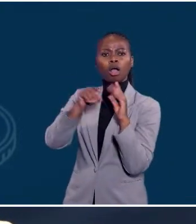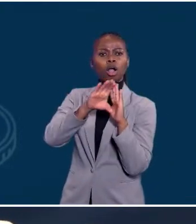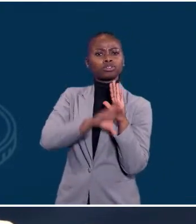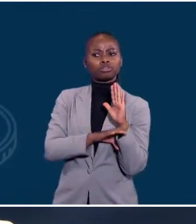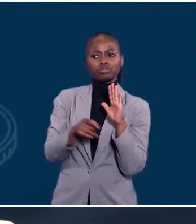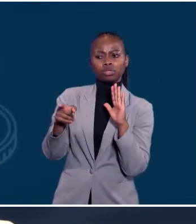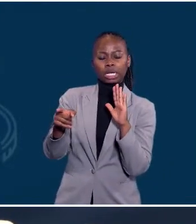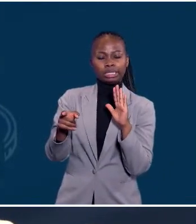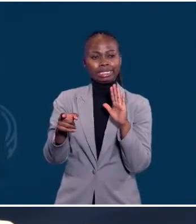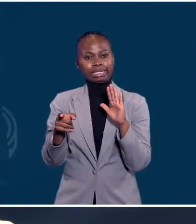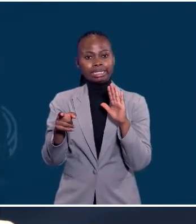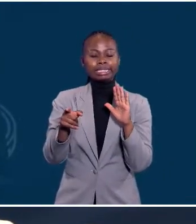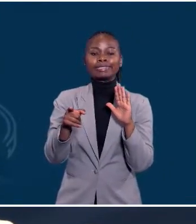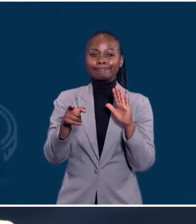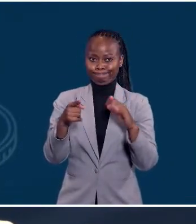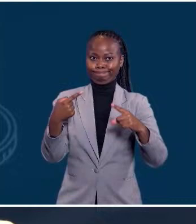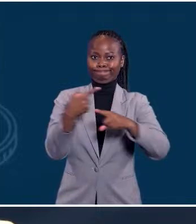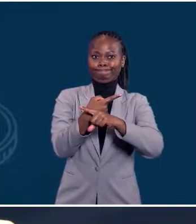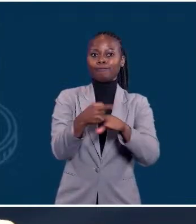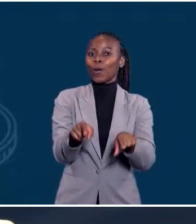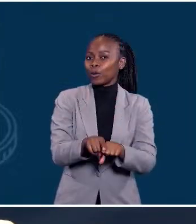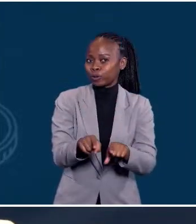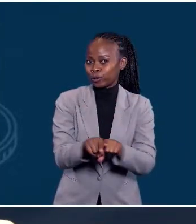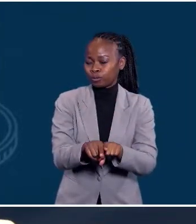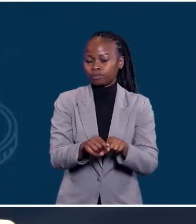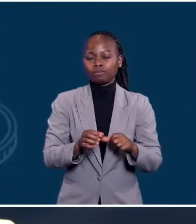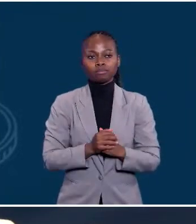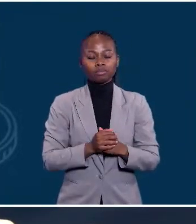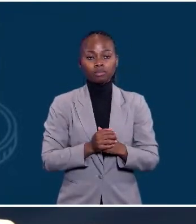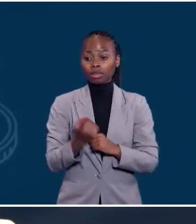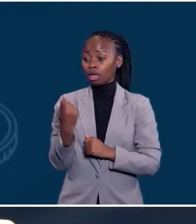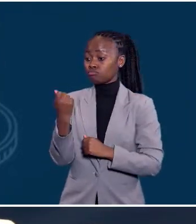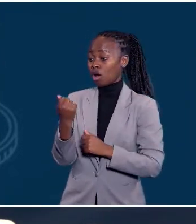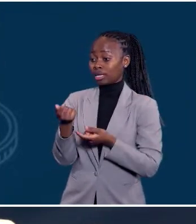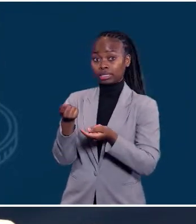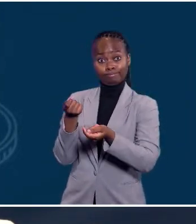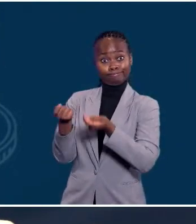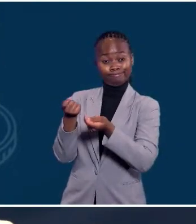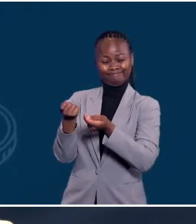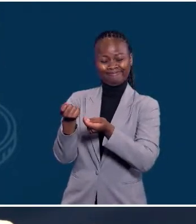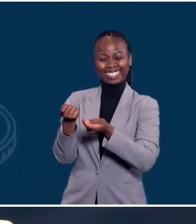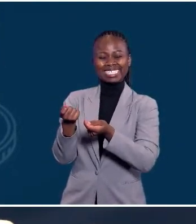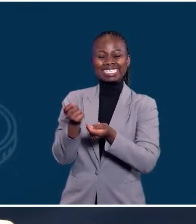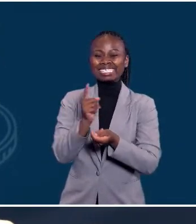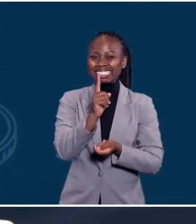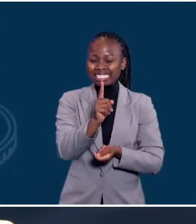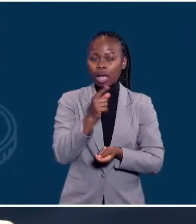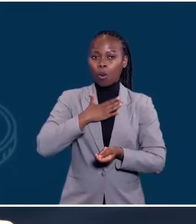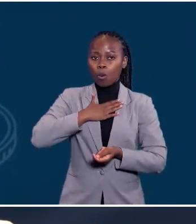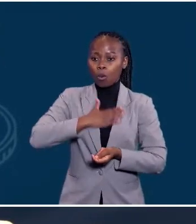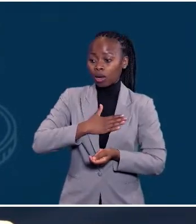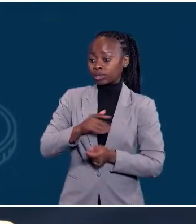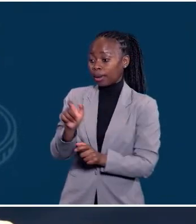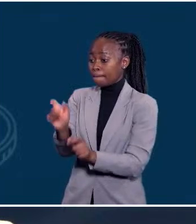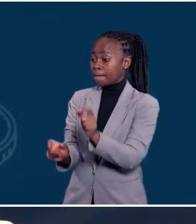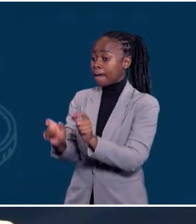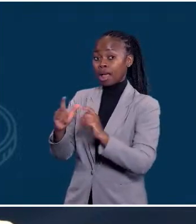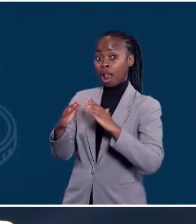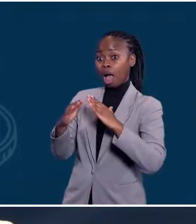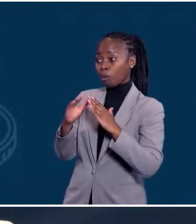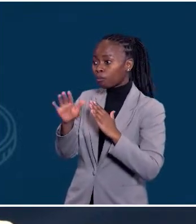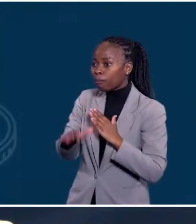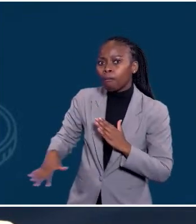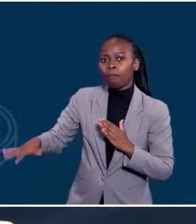price stability is achieved when households and firms stop paying much attention to inflation when